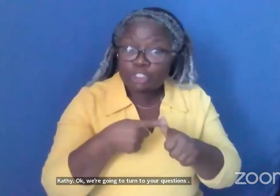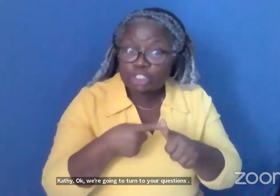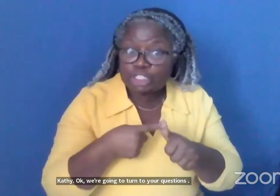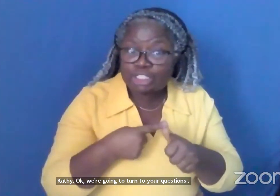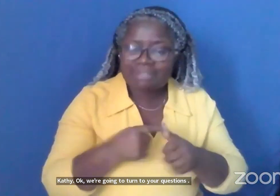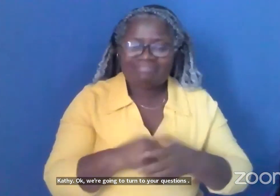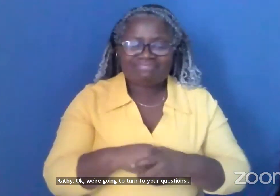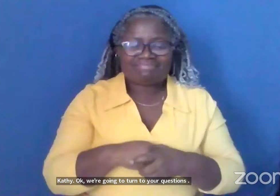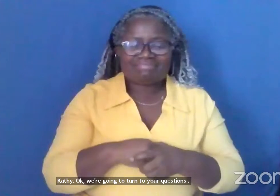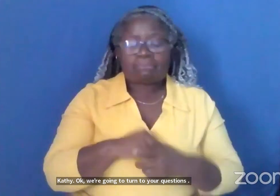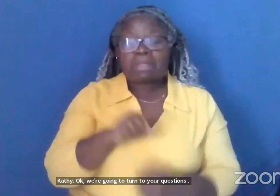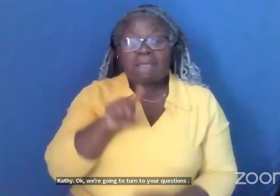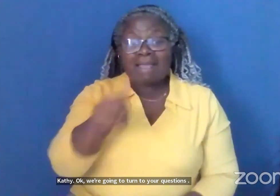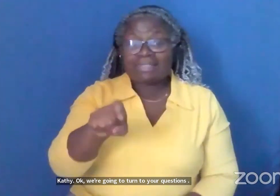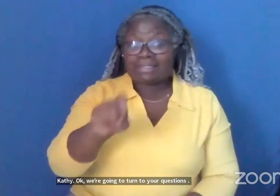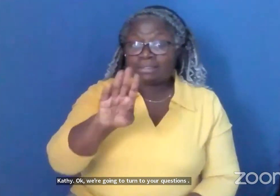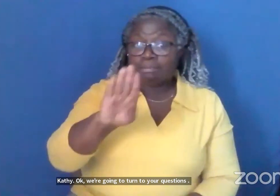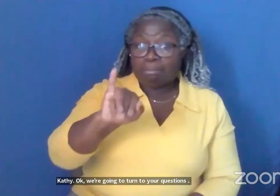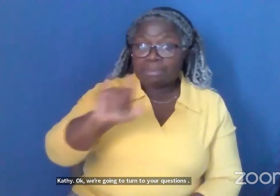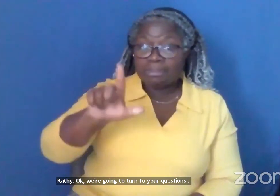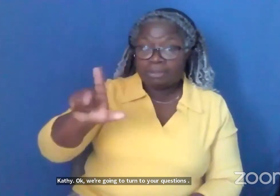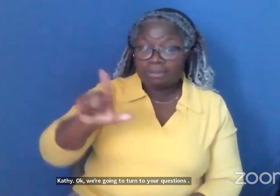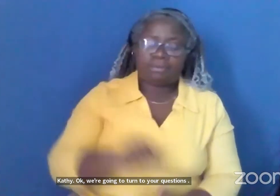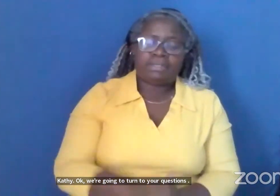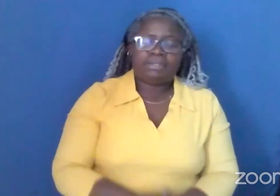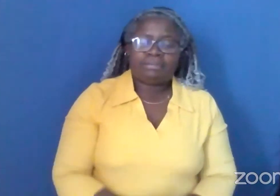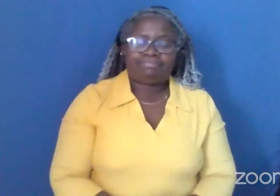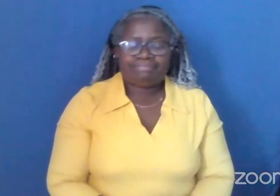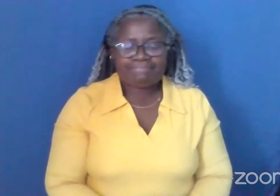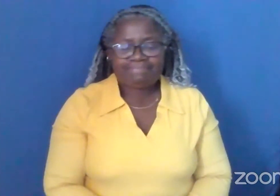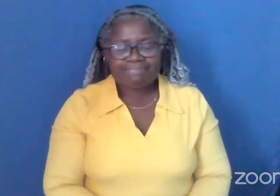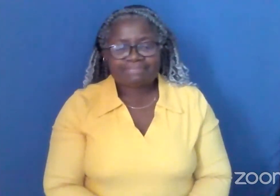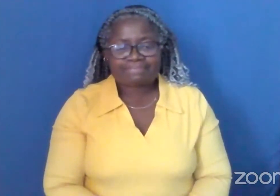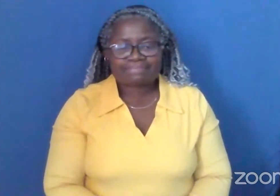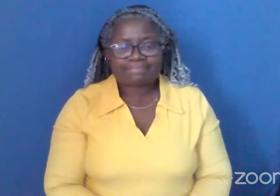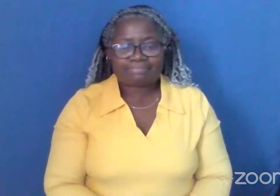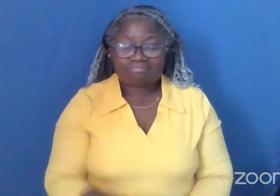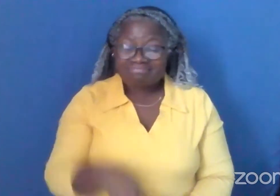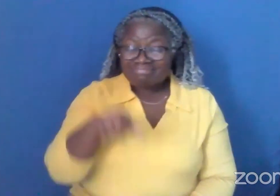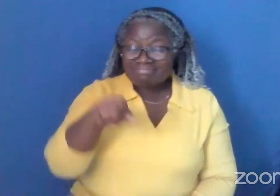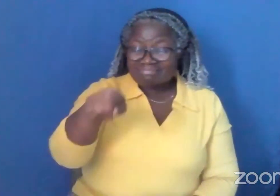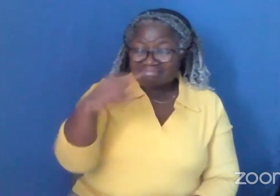the required height for exam tables?